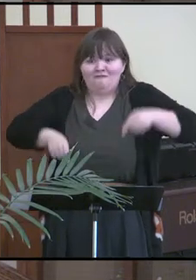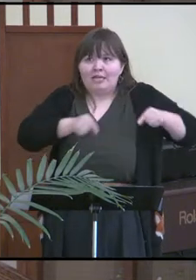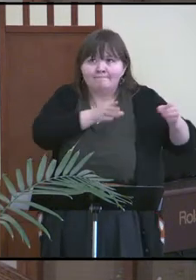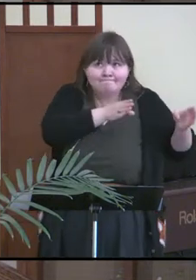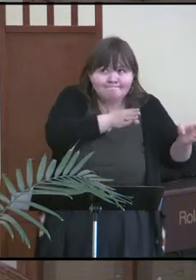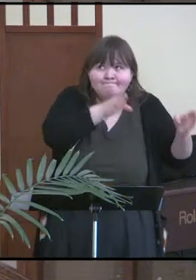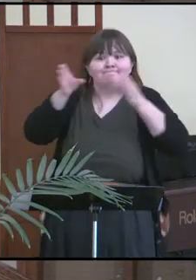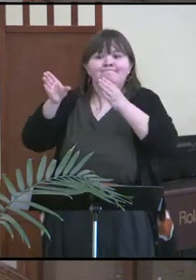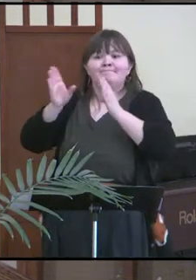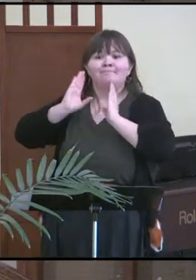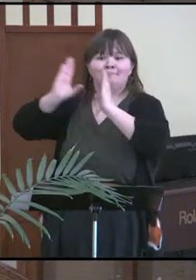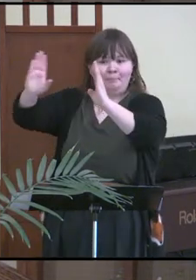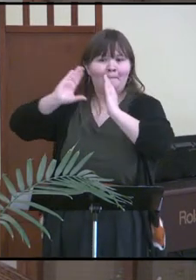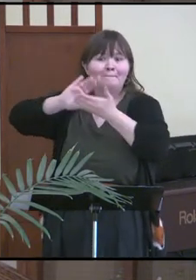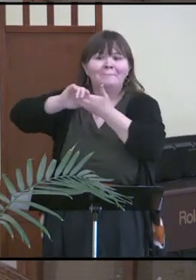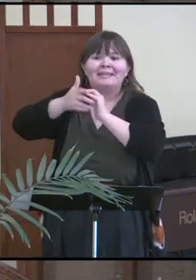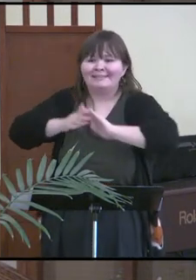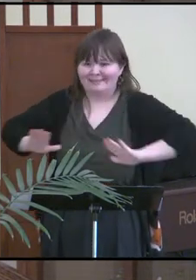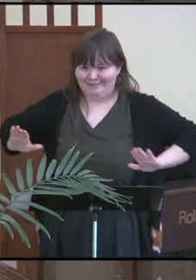way of peace.